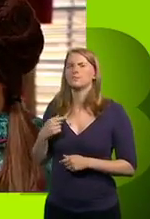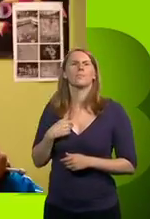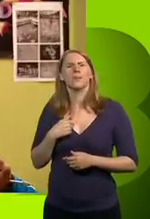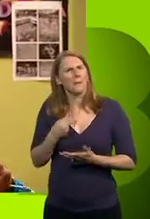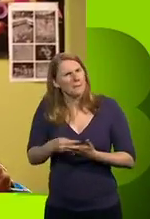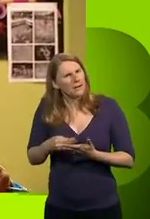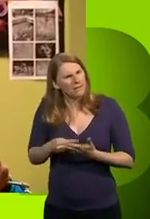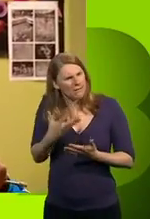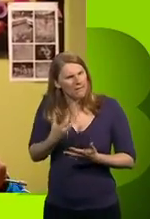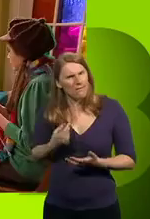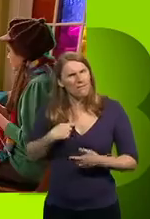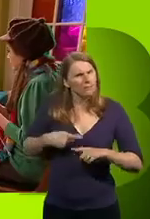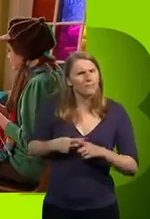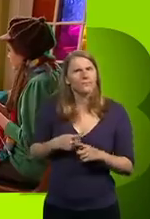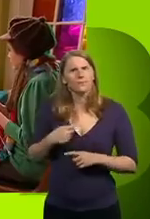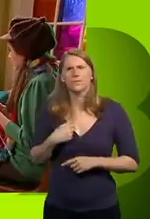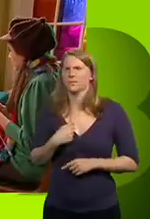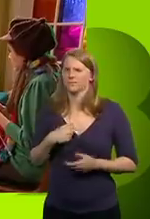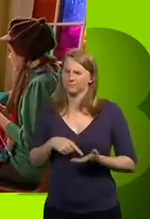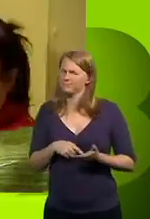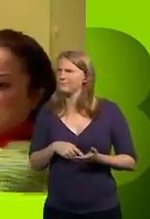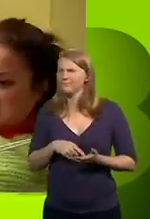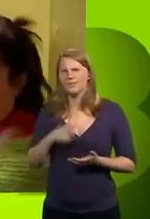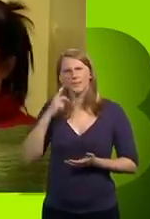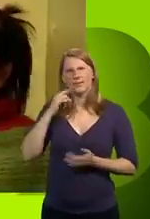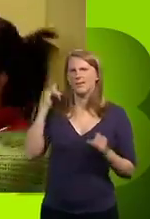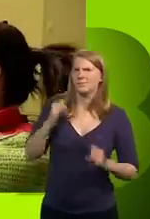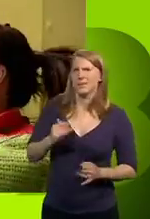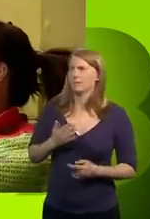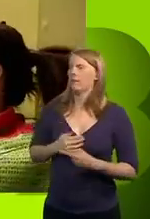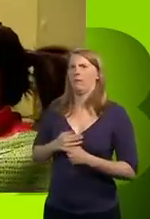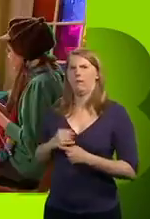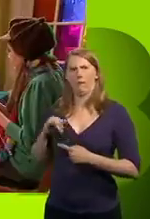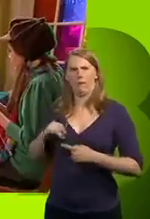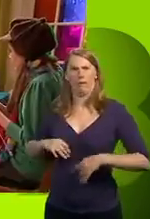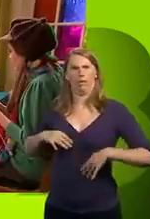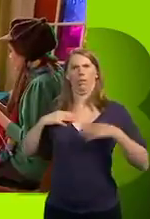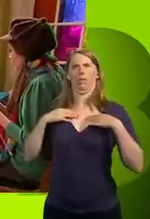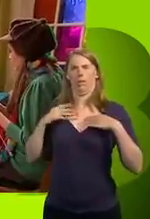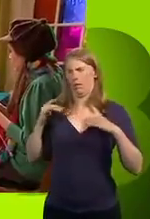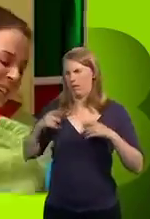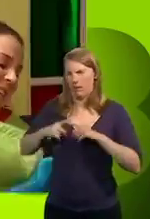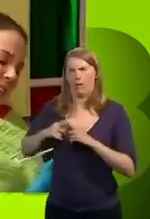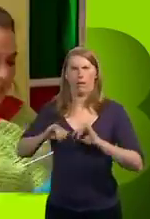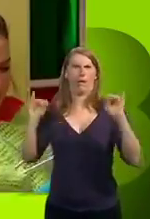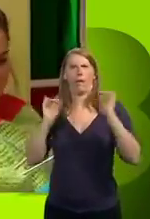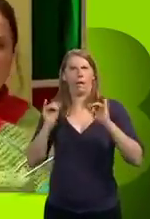Oh dear. And I thought I was doing bad. The booties have attacked us! It's a knit astrophy. Relax, I'll get some